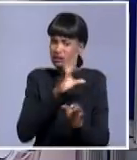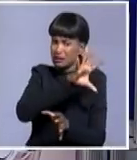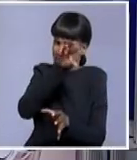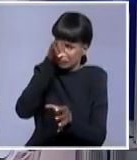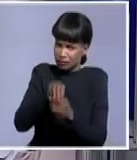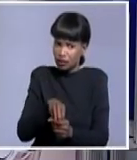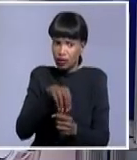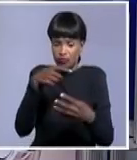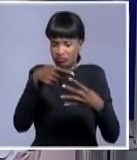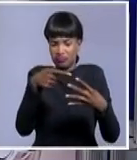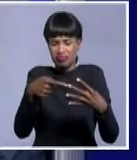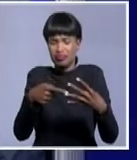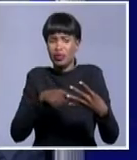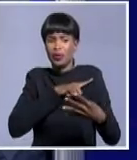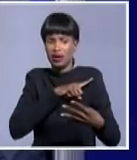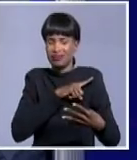the following reasons.